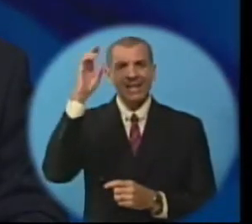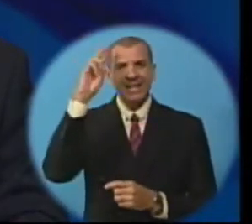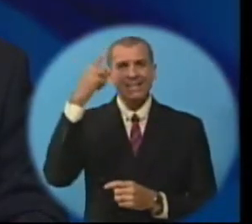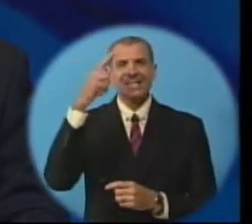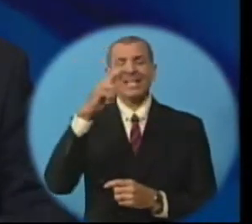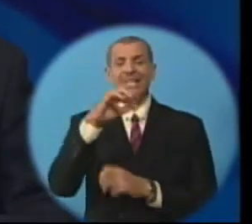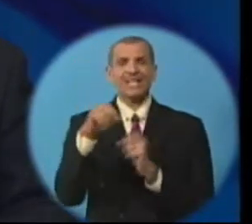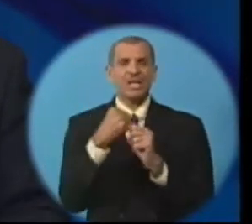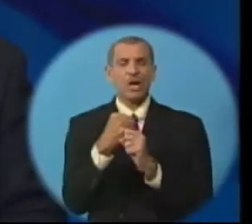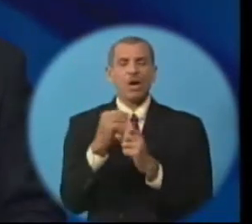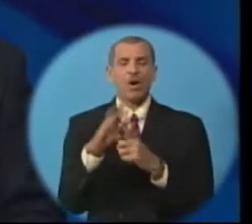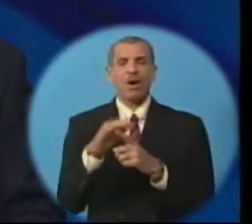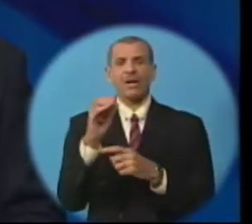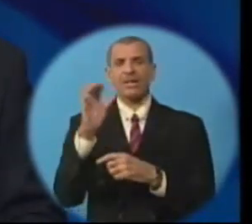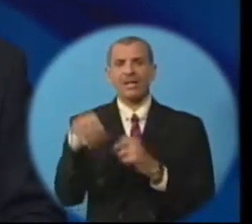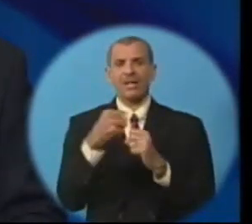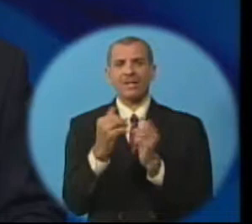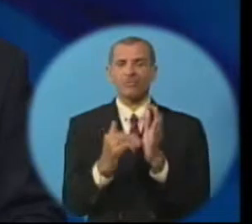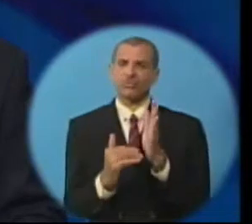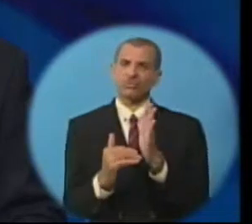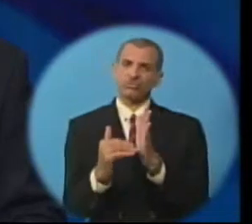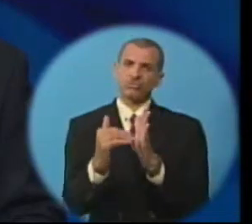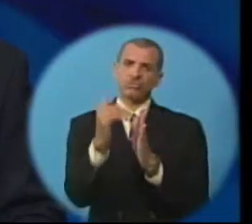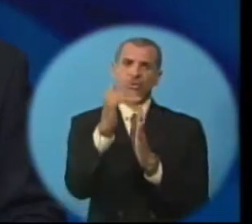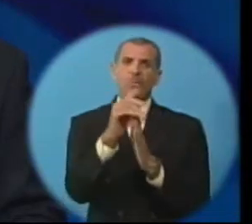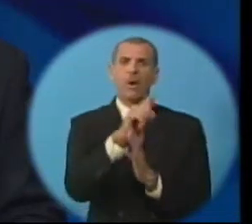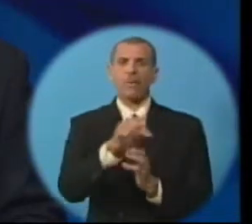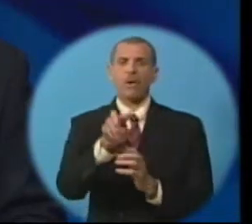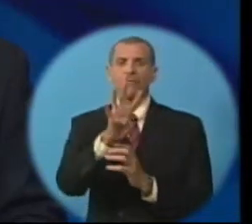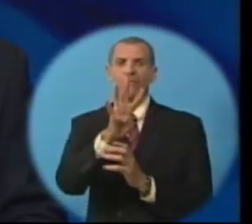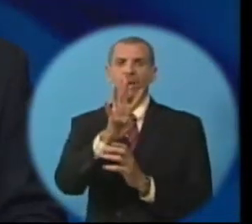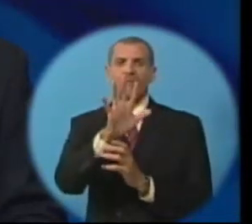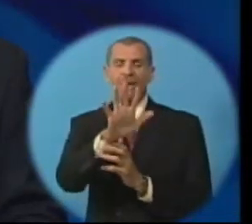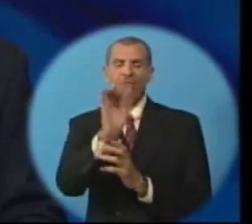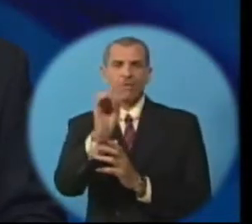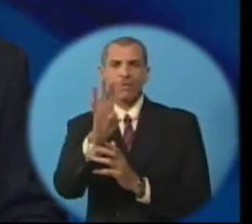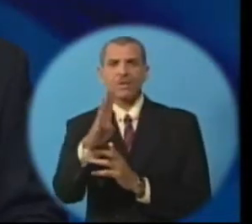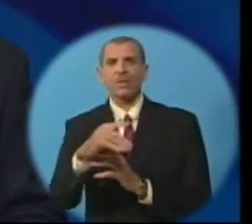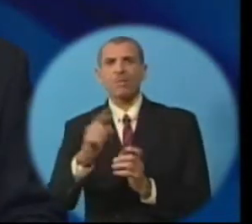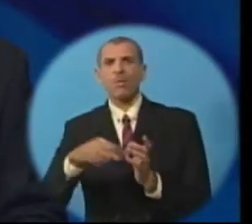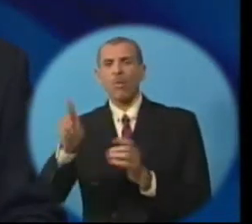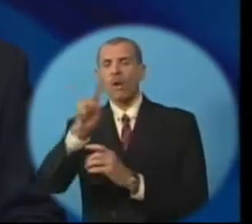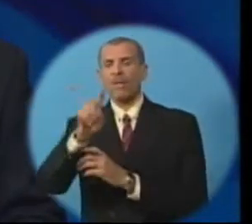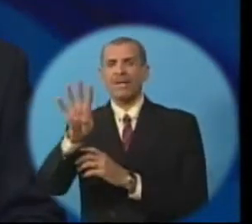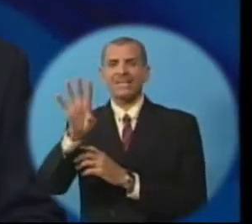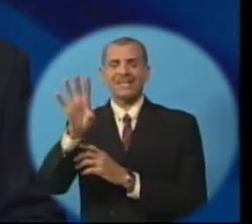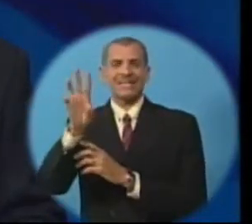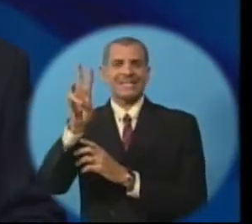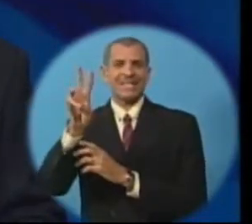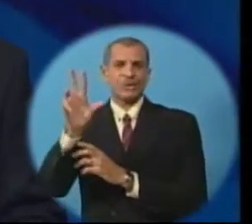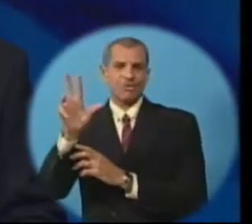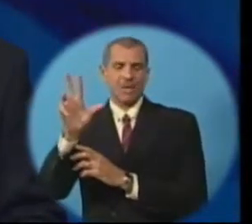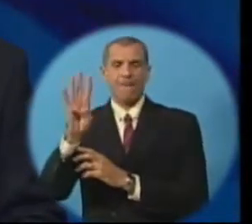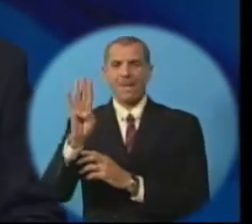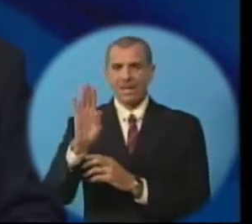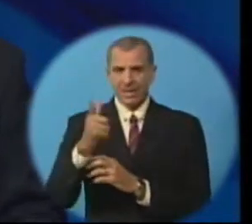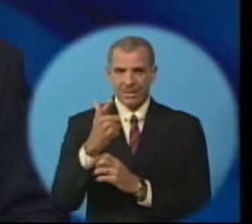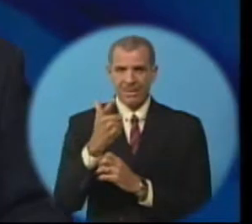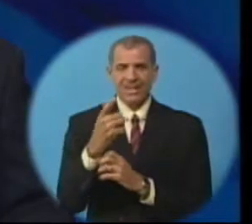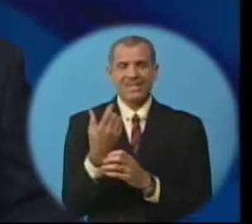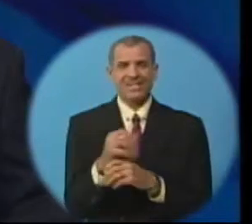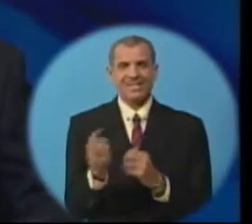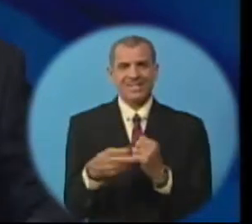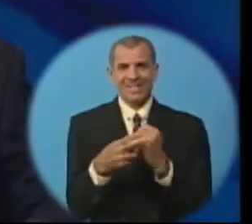-year asset growth has also grown, moving from $1.54 billion to $1.63 billion. Total savings of